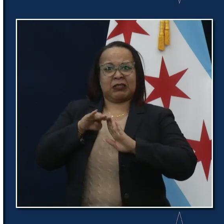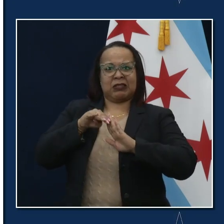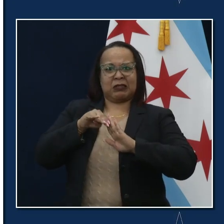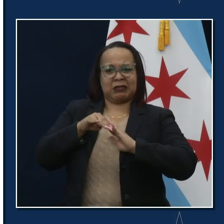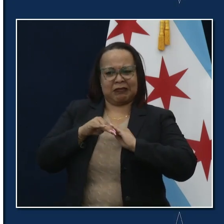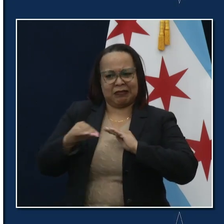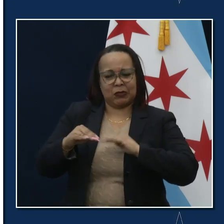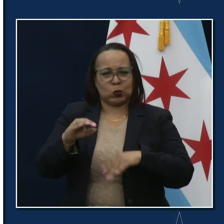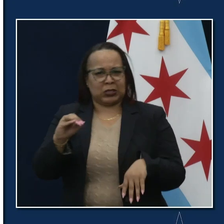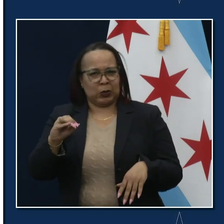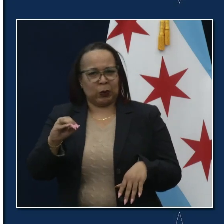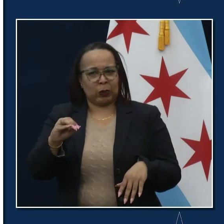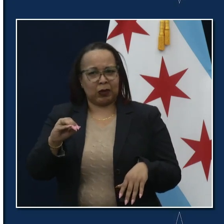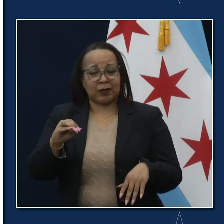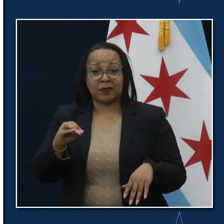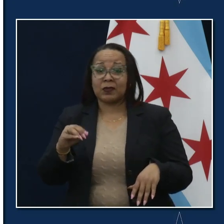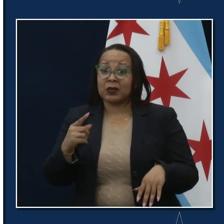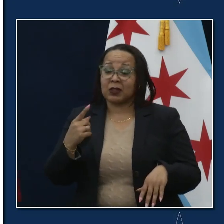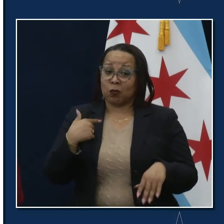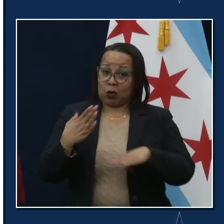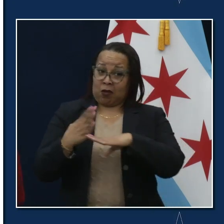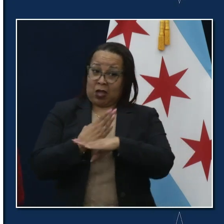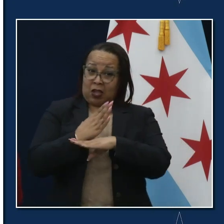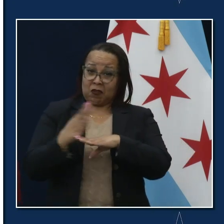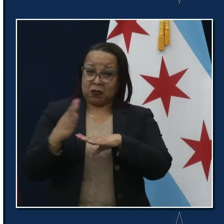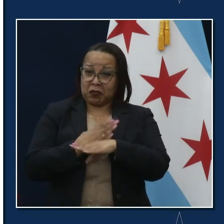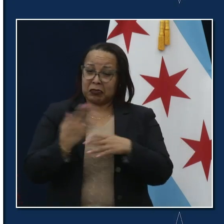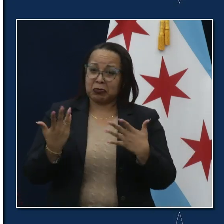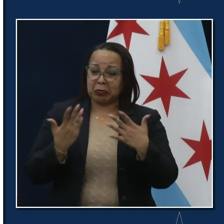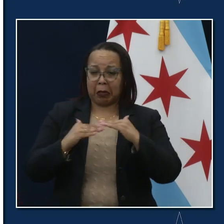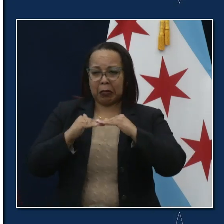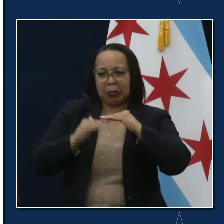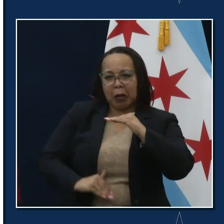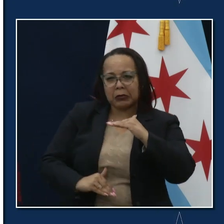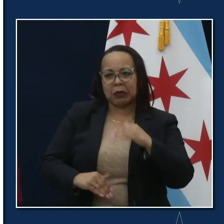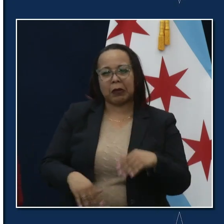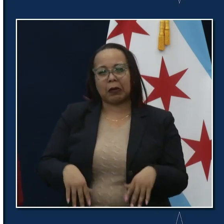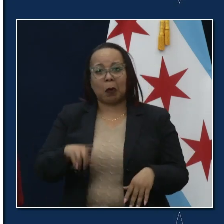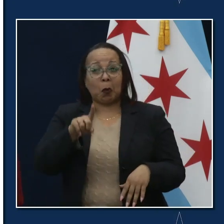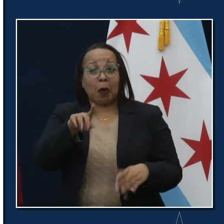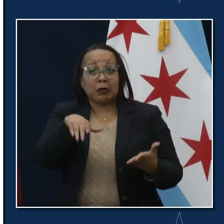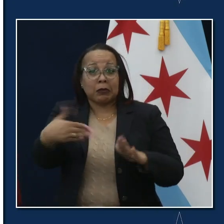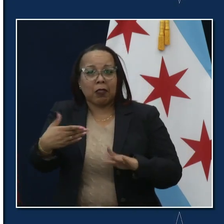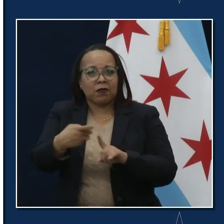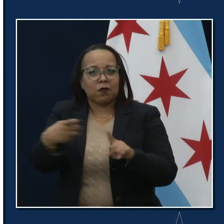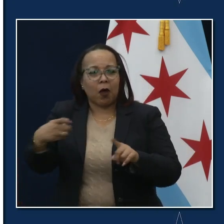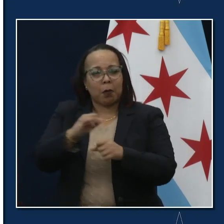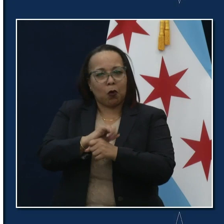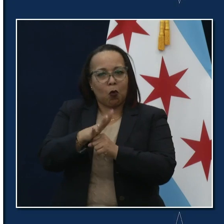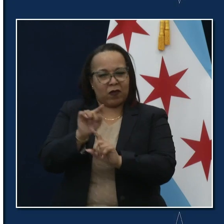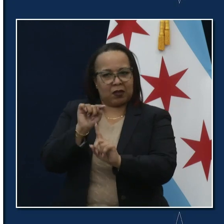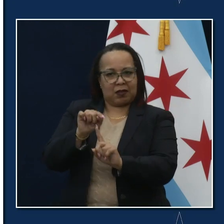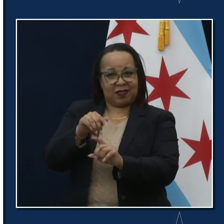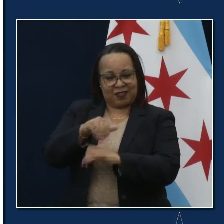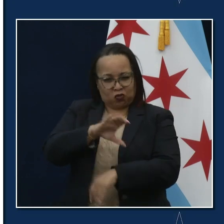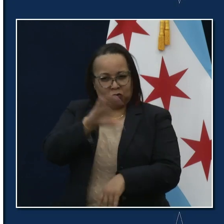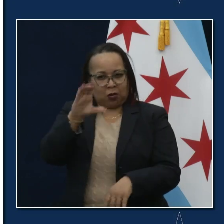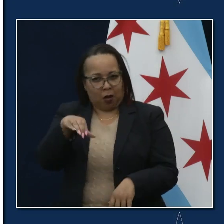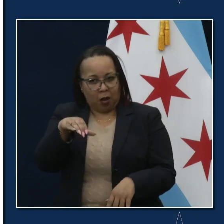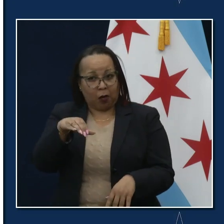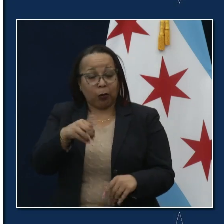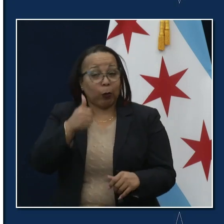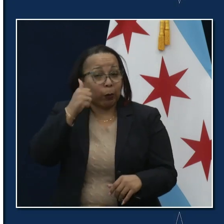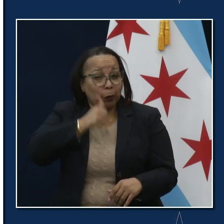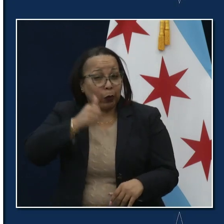to zero. We are averaging much less than 1 death from COVID-19 in Chicagoans